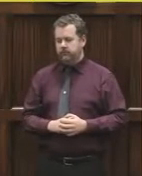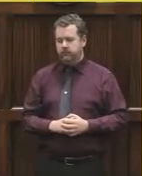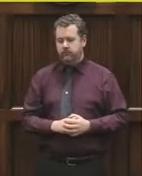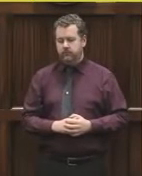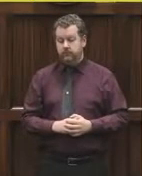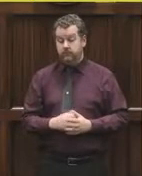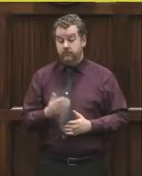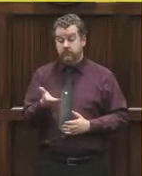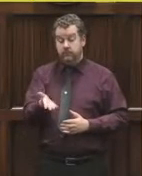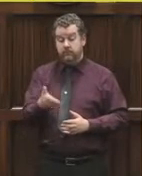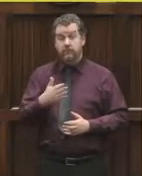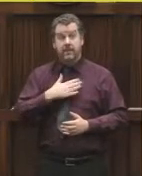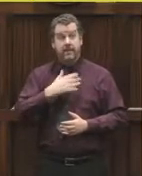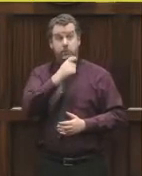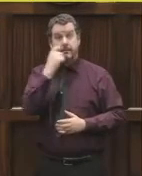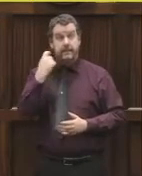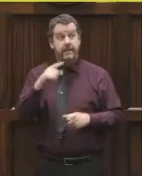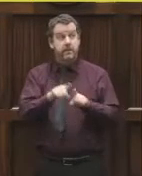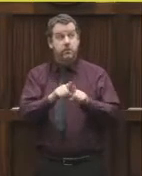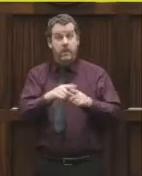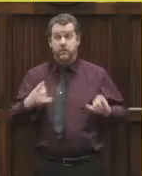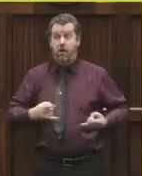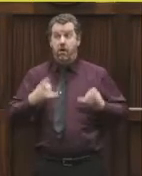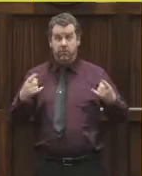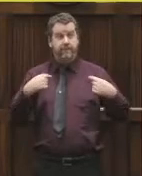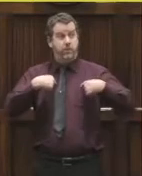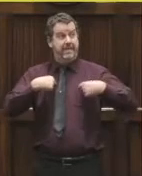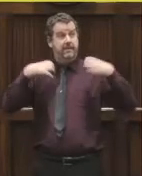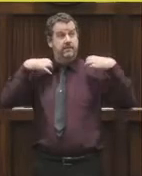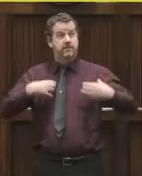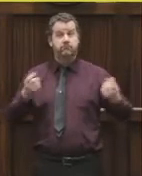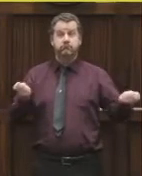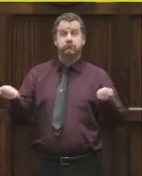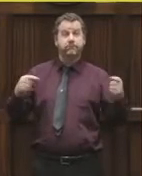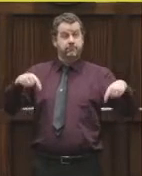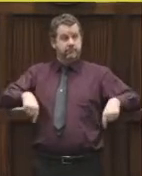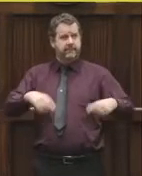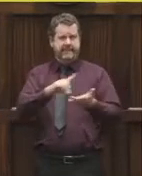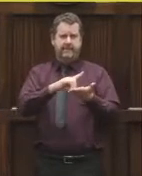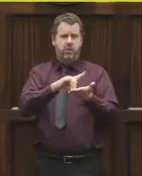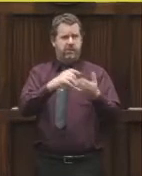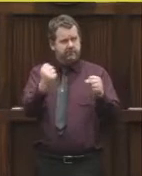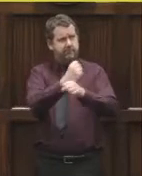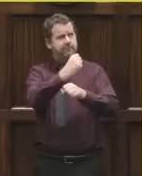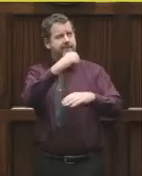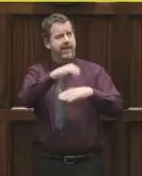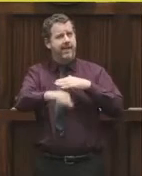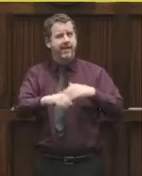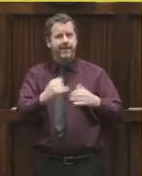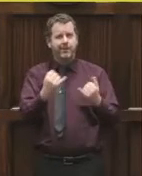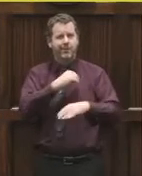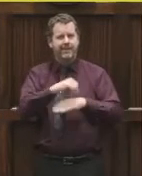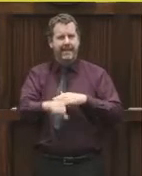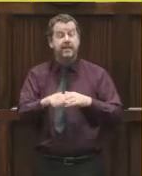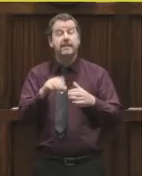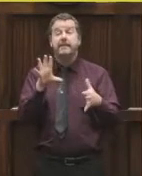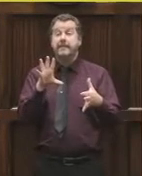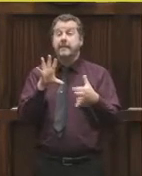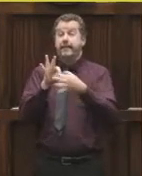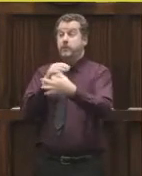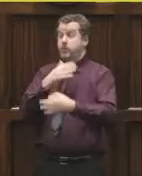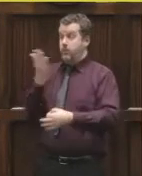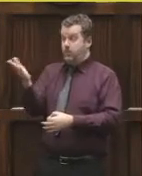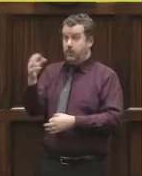Can I say as well that it's a great privilege to be presiding here on an historic day like today. And just in relation to Mark